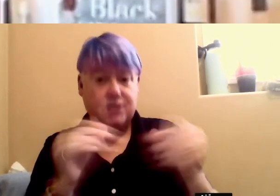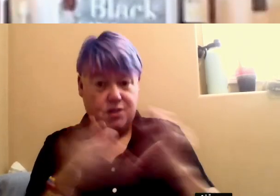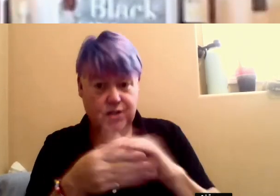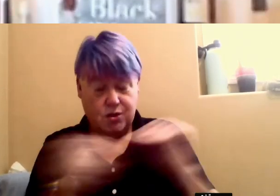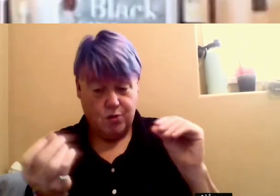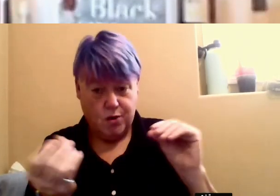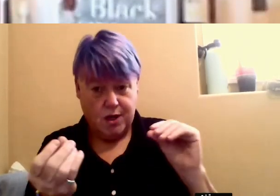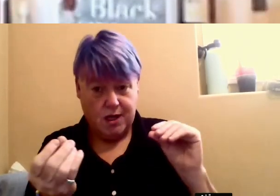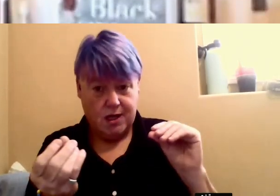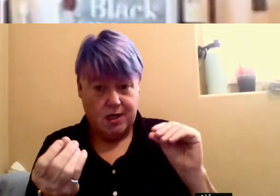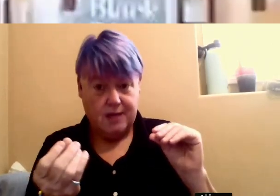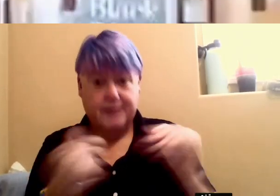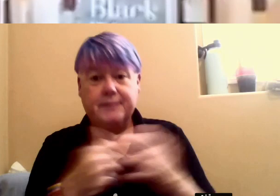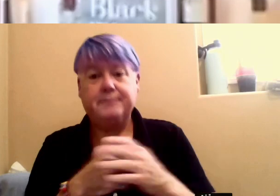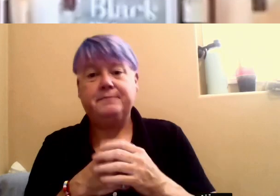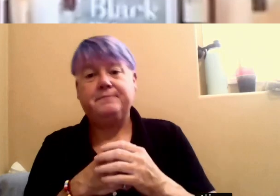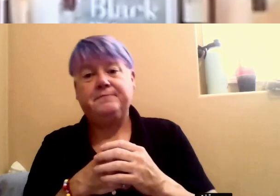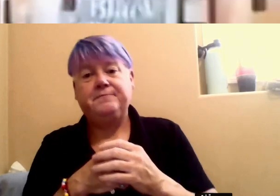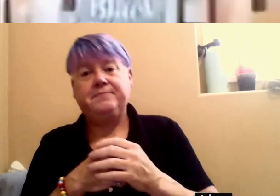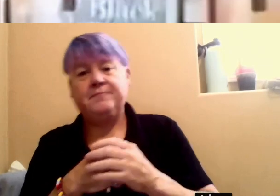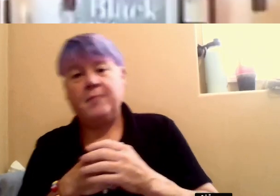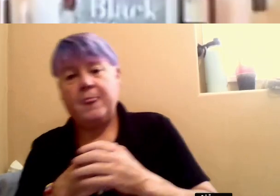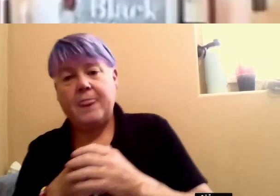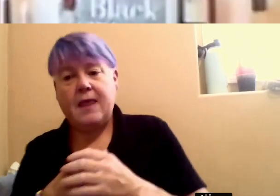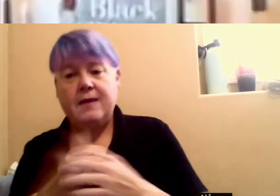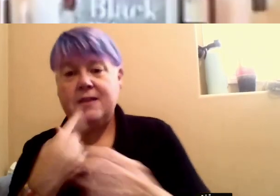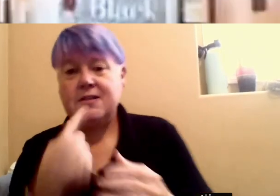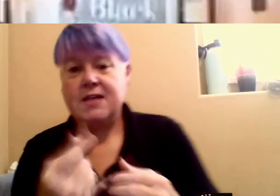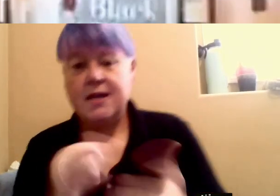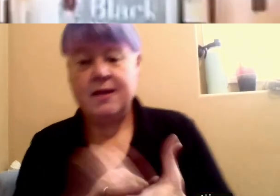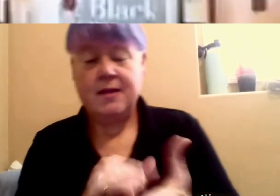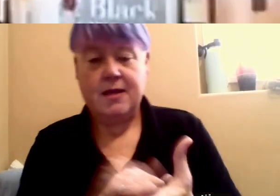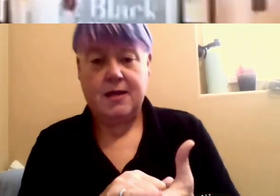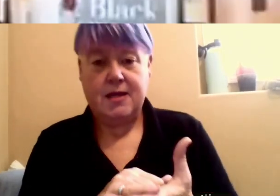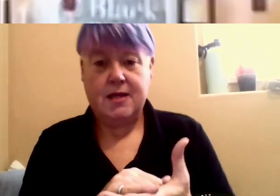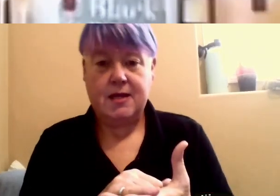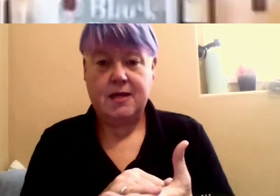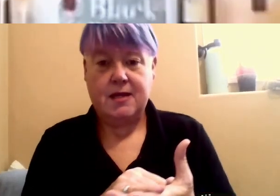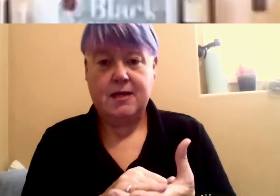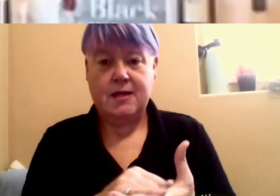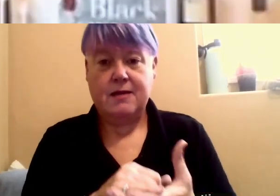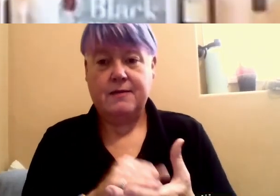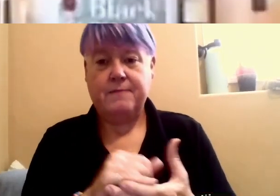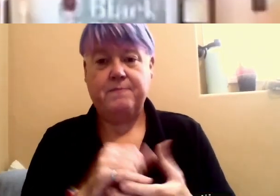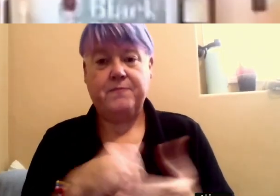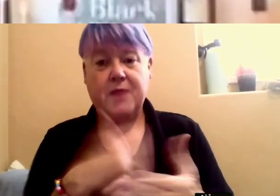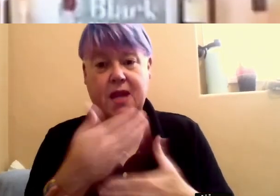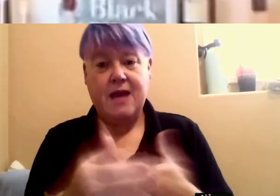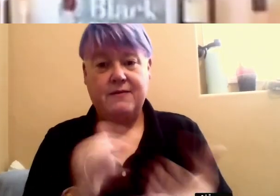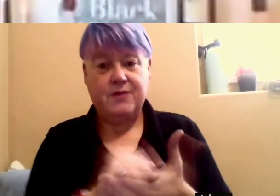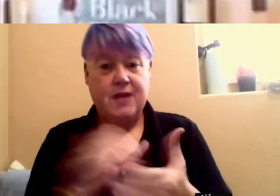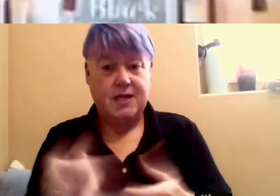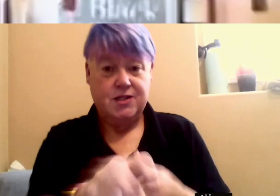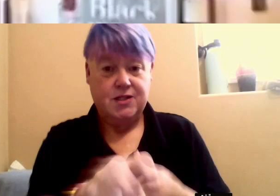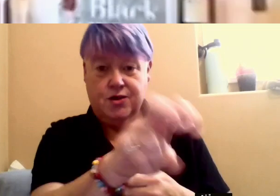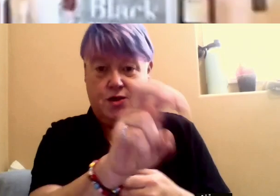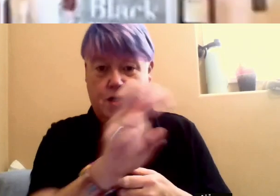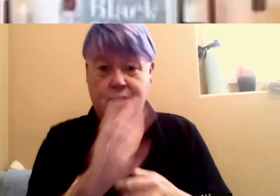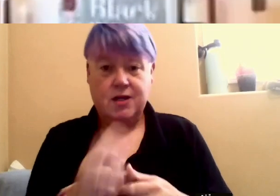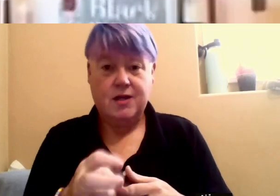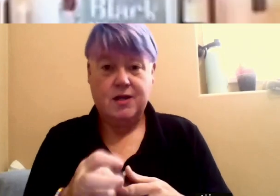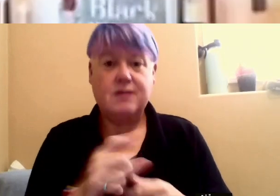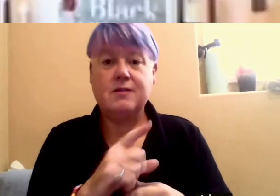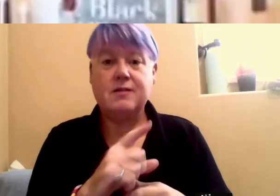The Reason You Walk, he had said that he fashioned that book after the hero's journey, which is like a